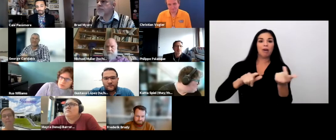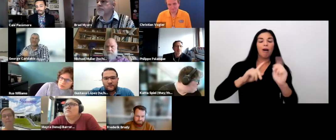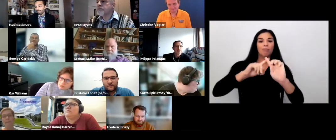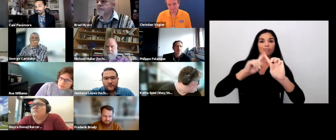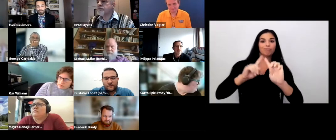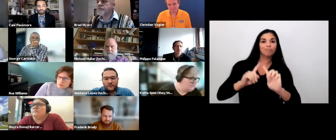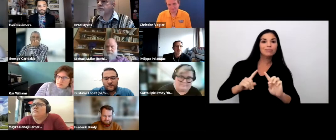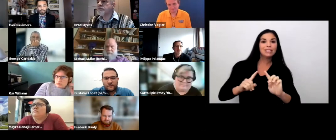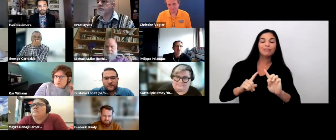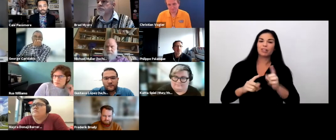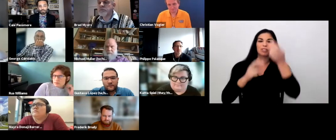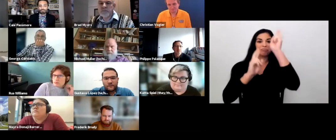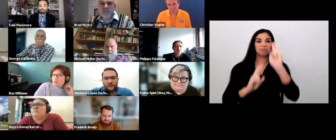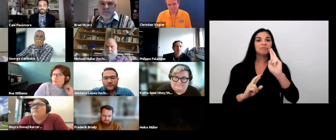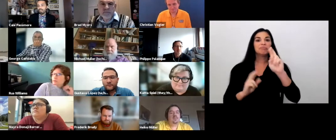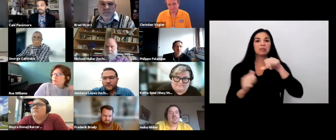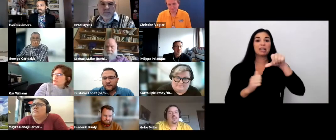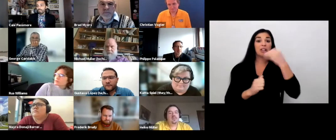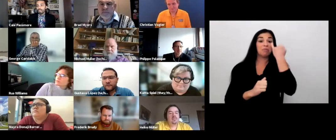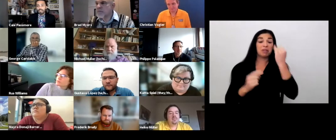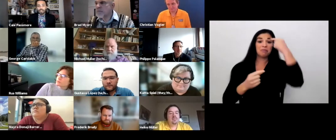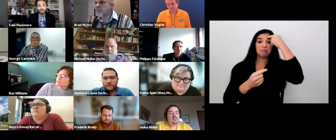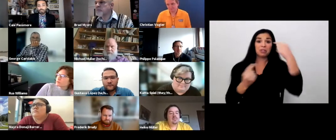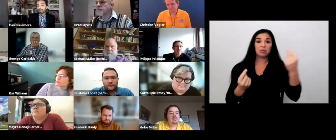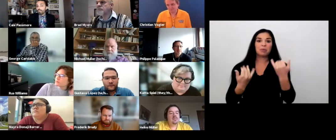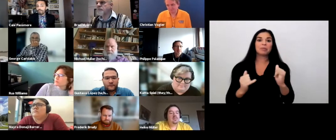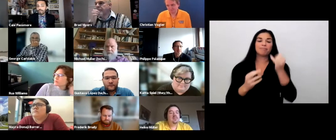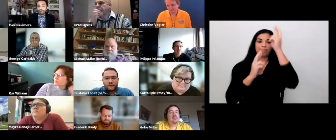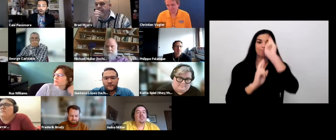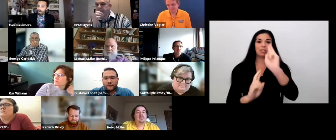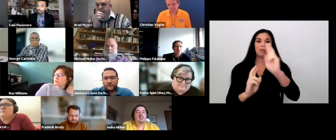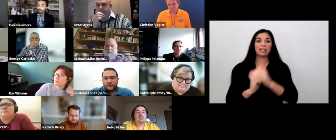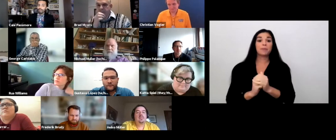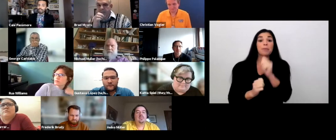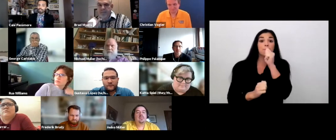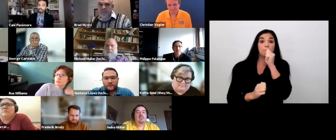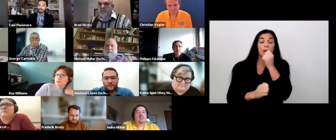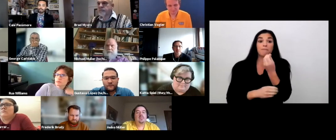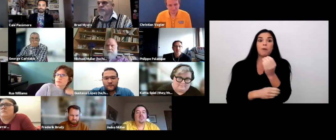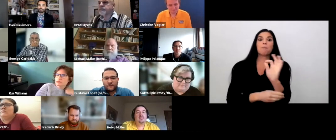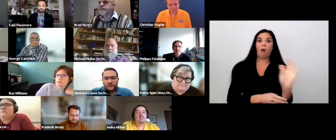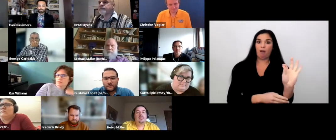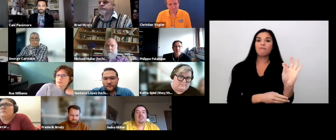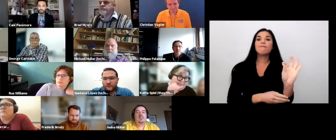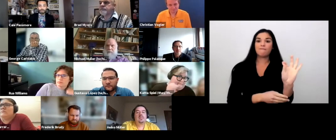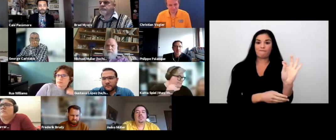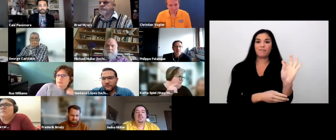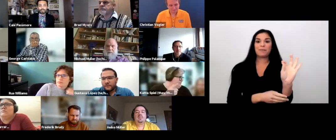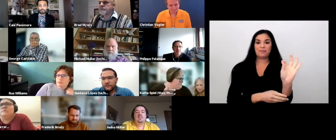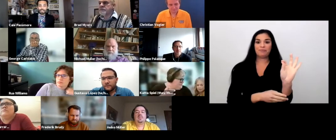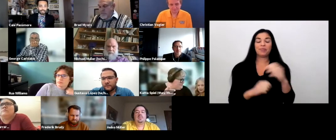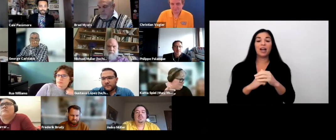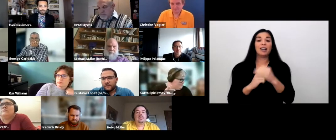to be respected, even if you disagree with them. Make sure that your microphone is turned off when you are